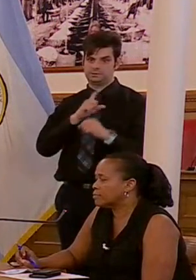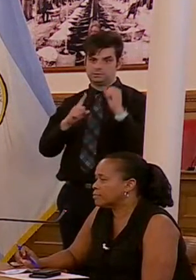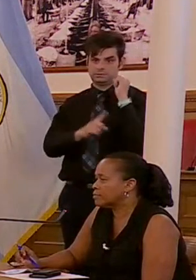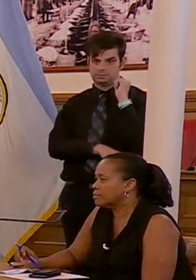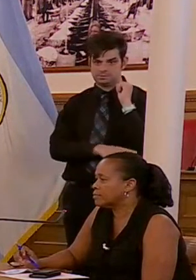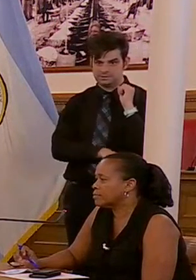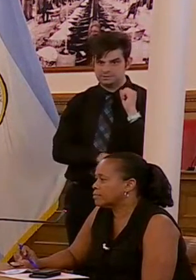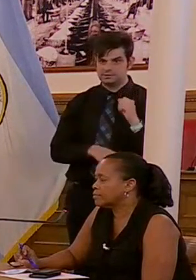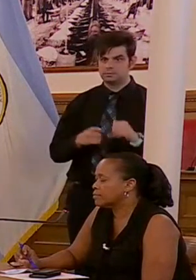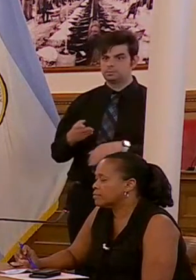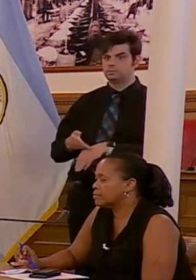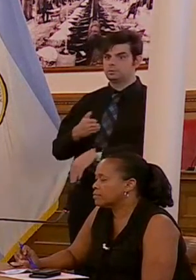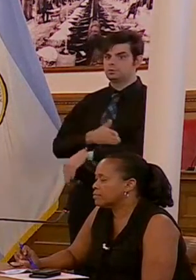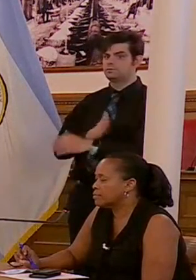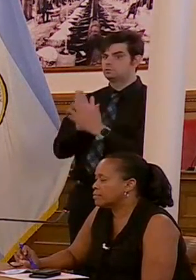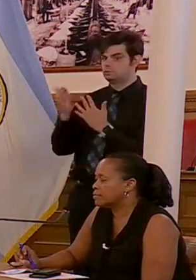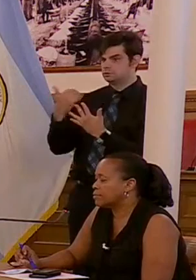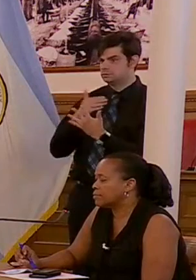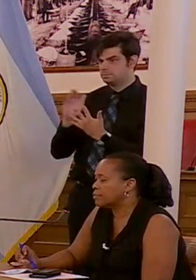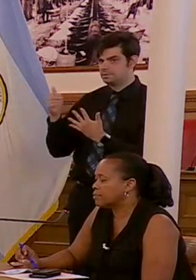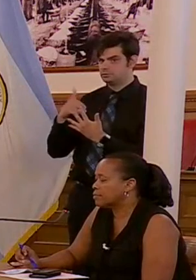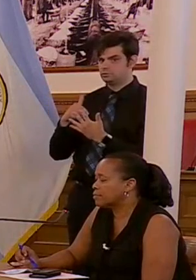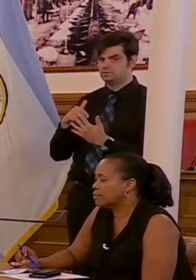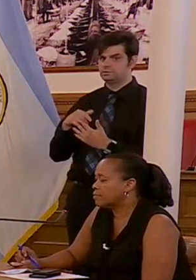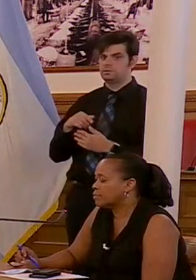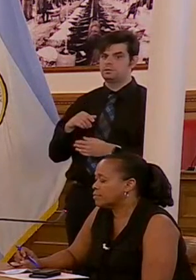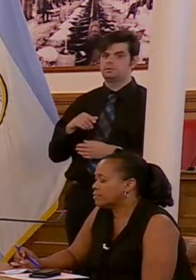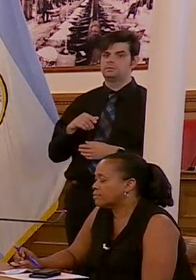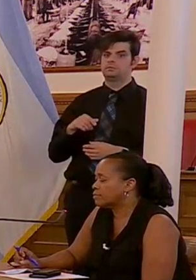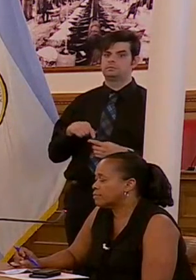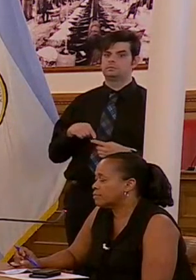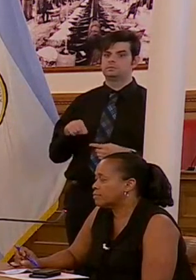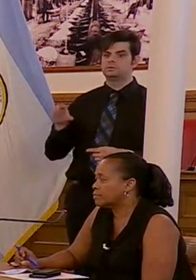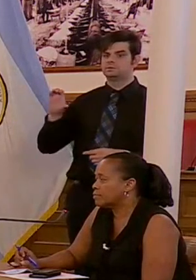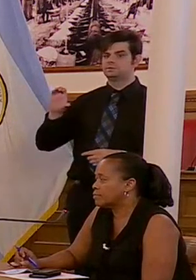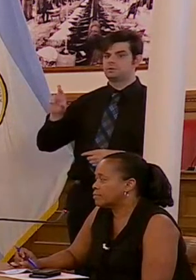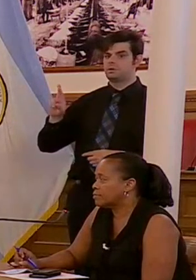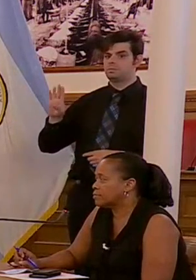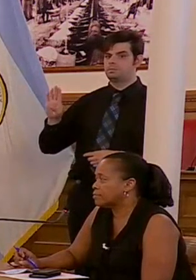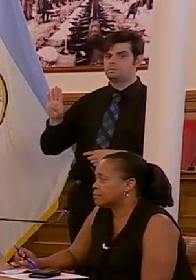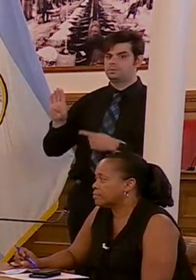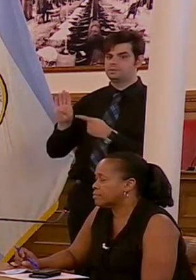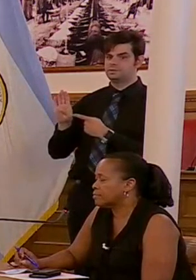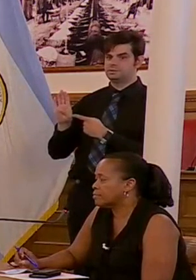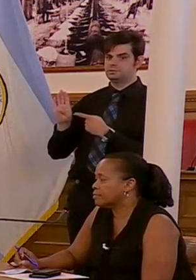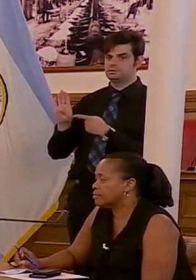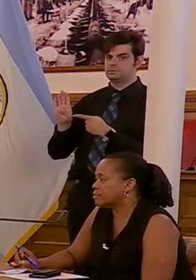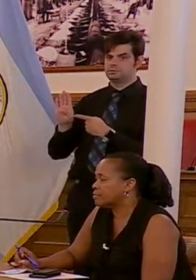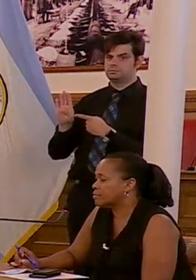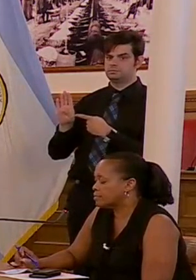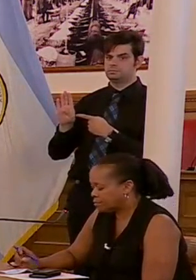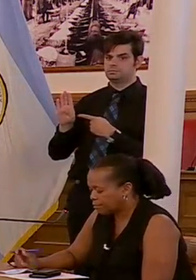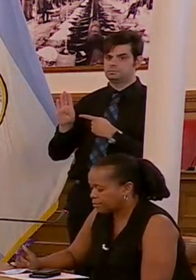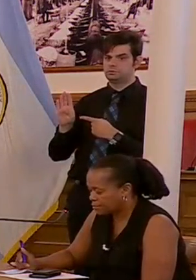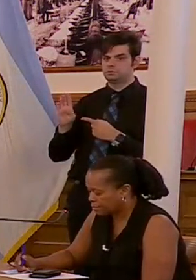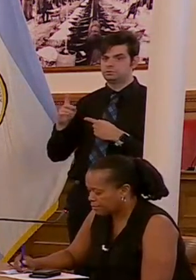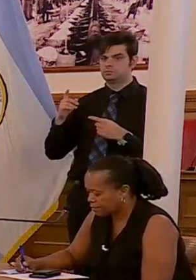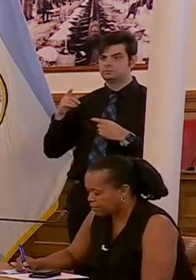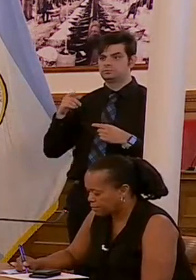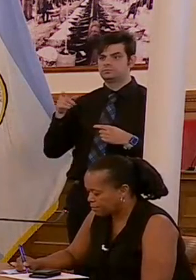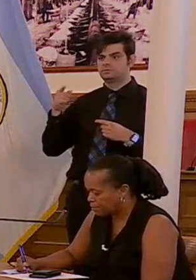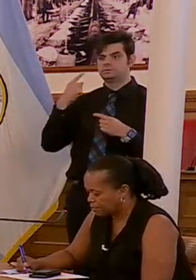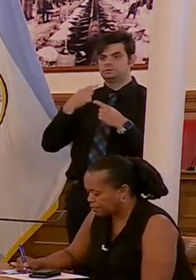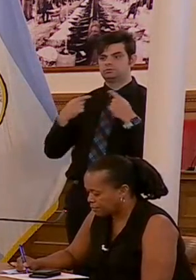as it relates to the CRB. So I think we are very much in agreement to empower the CRB and work with them, but I just wanted to make that clarification